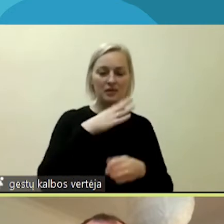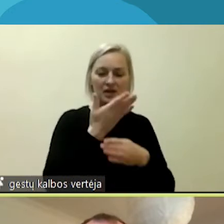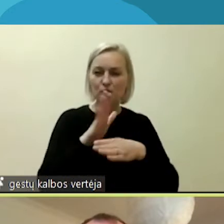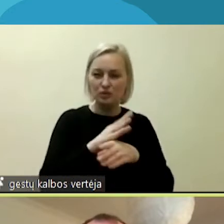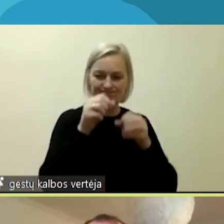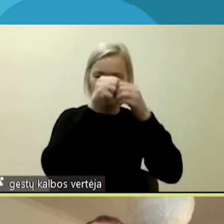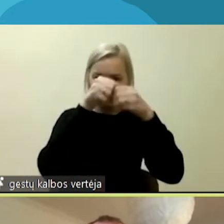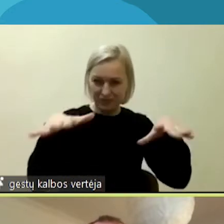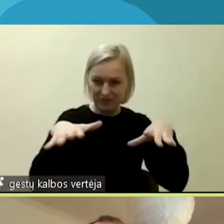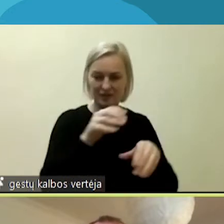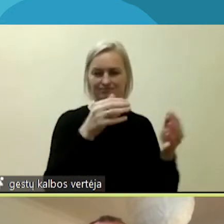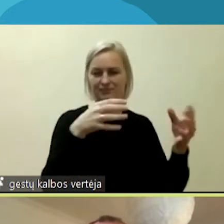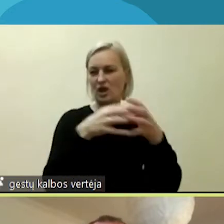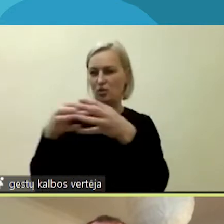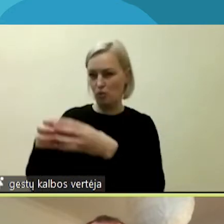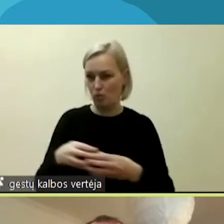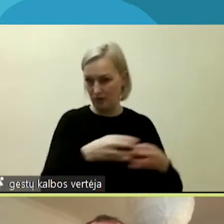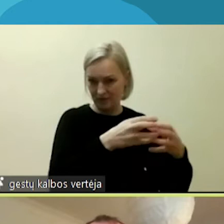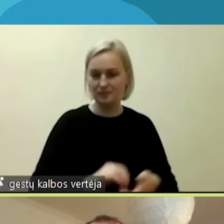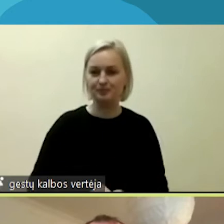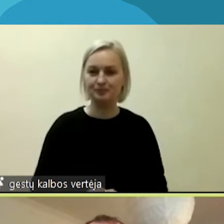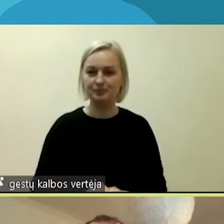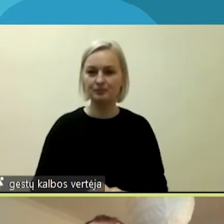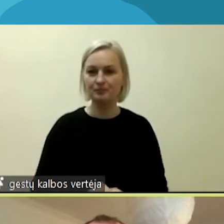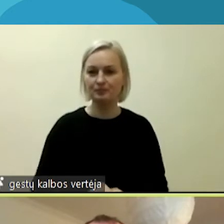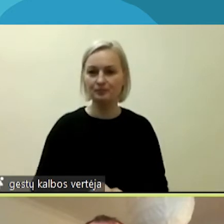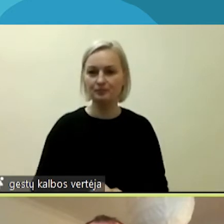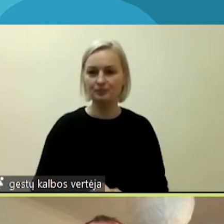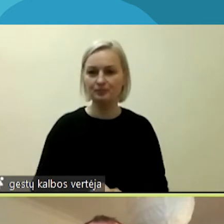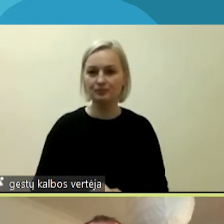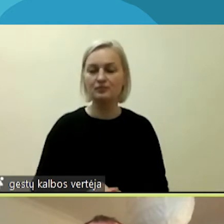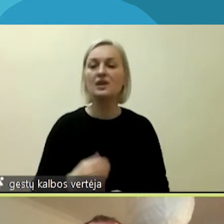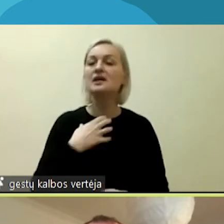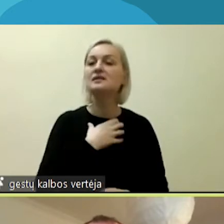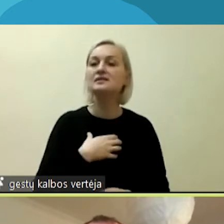I suppose it's important to note that we also take reports of discriminatory incidents